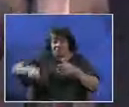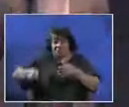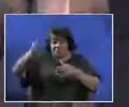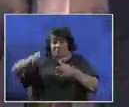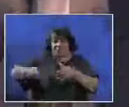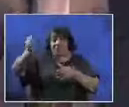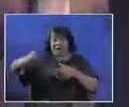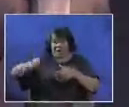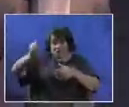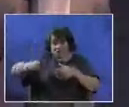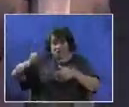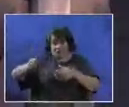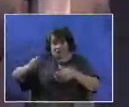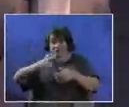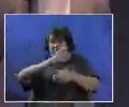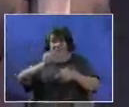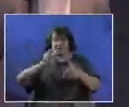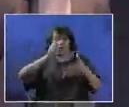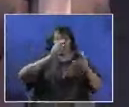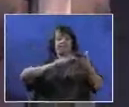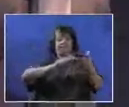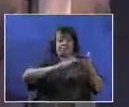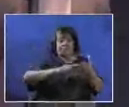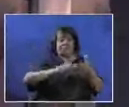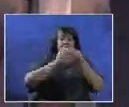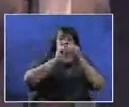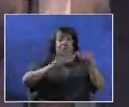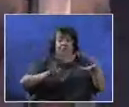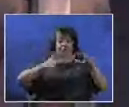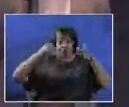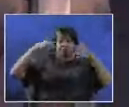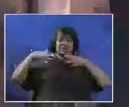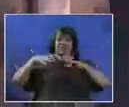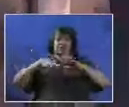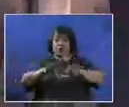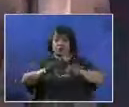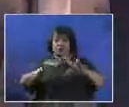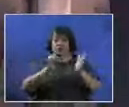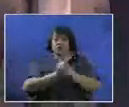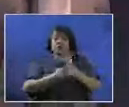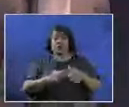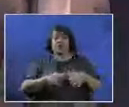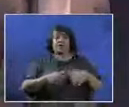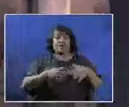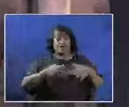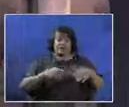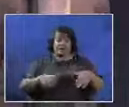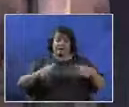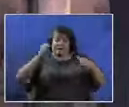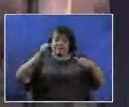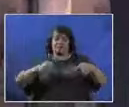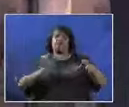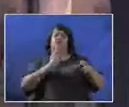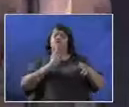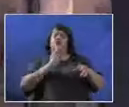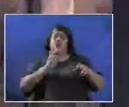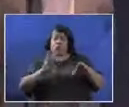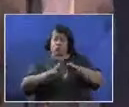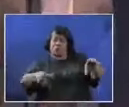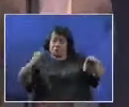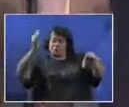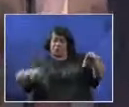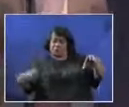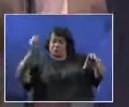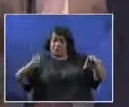got to do your part. And then the blessings flow out. So you got to prime it. You got to get it started.